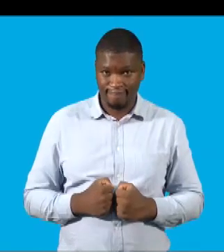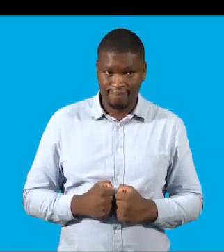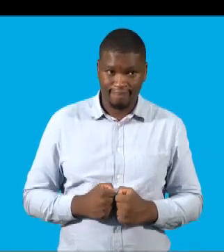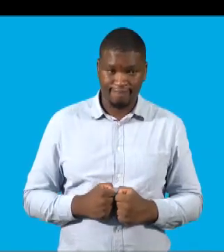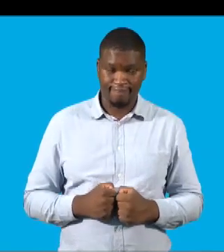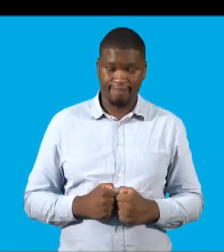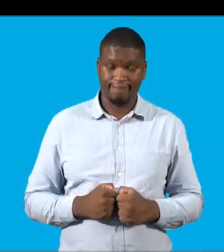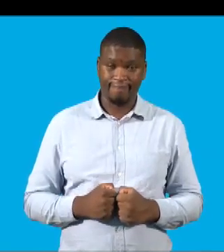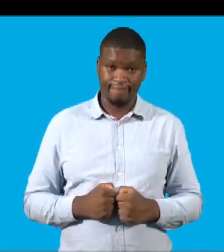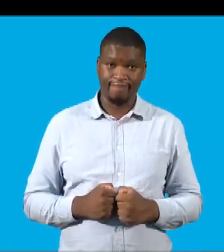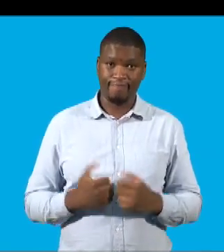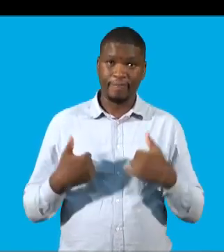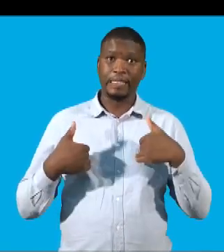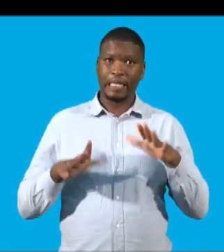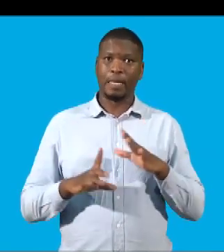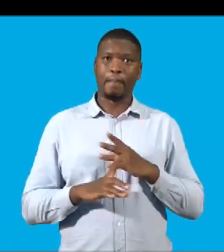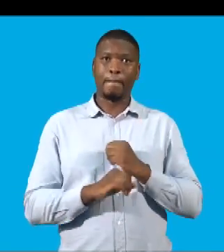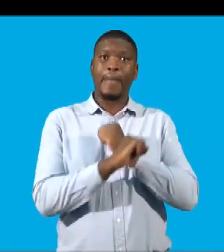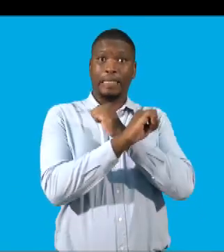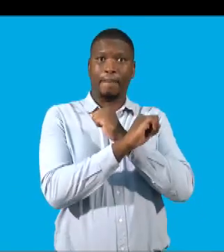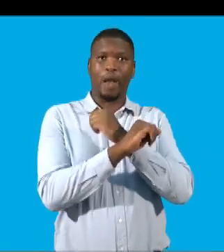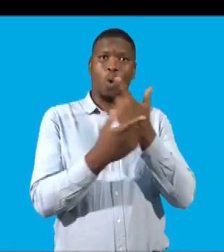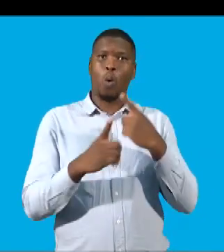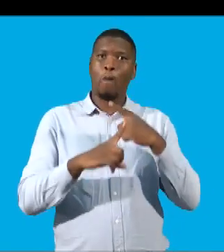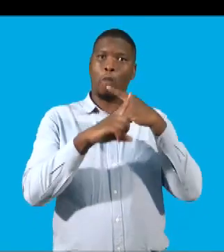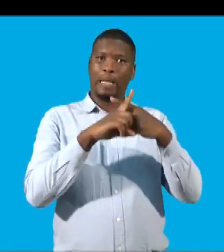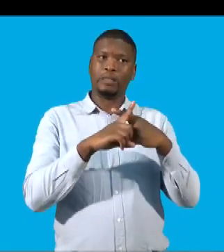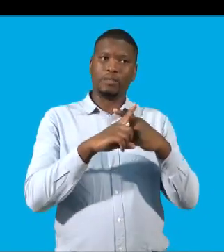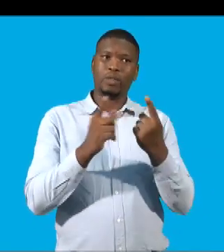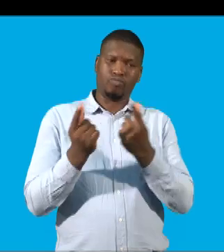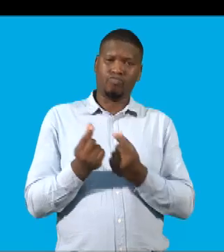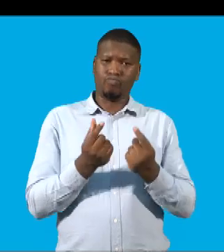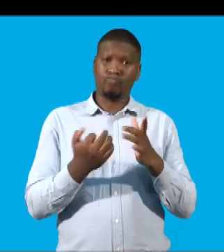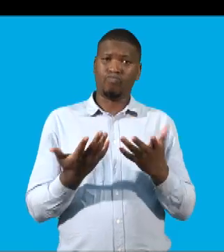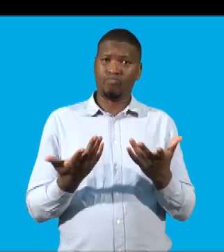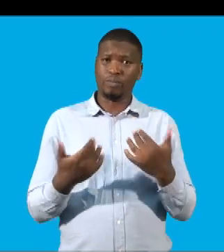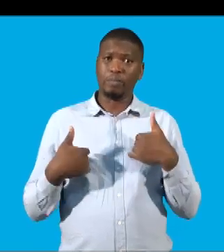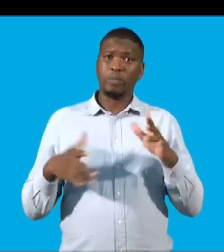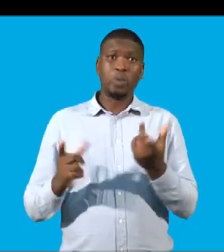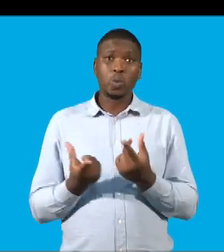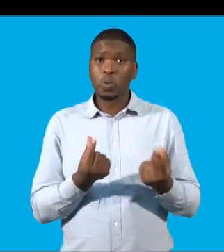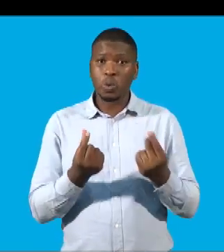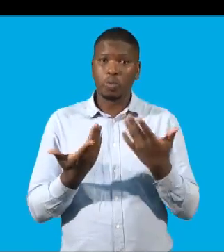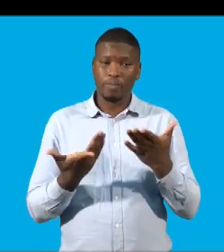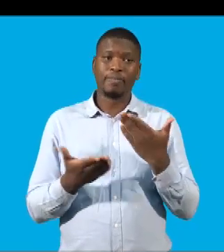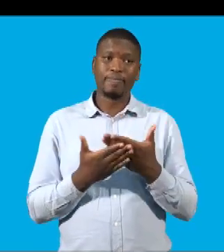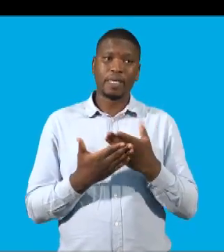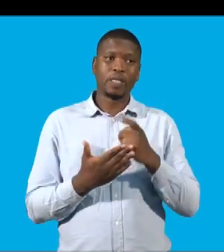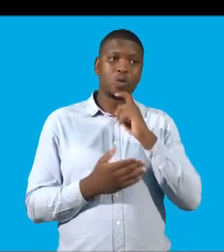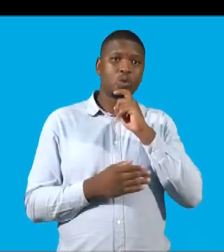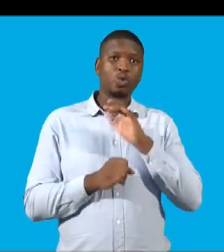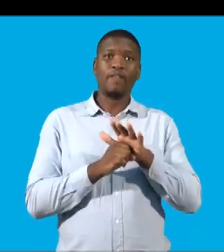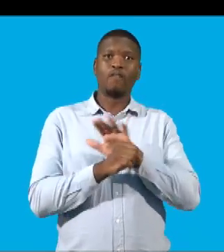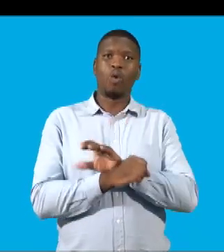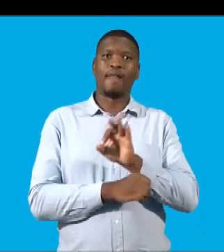12. And of course, when we multiply, so we can see that we do have a fraction. So what we can do is to multiply